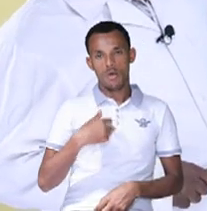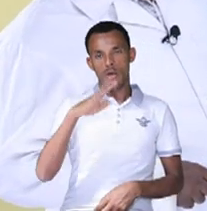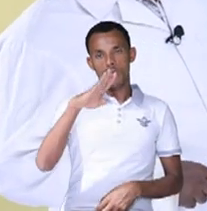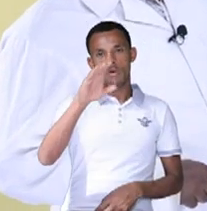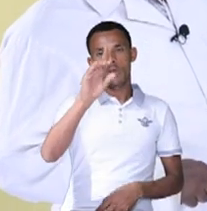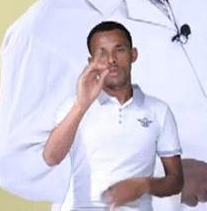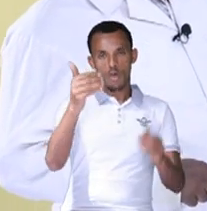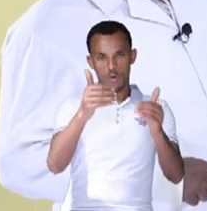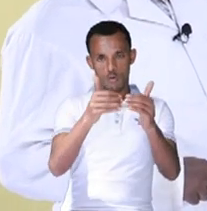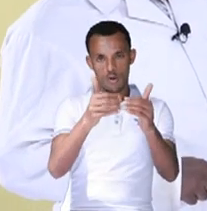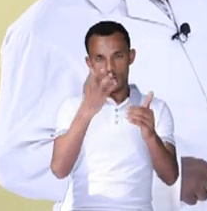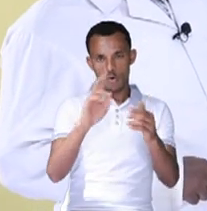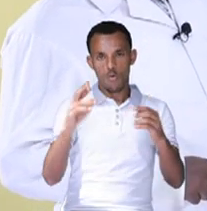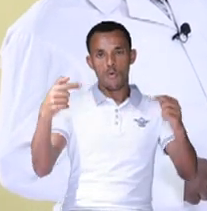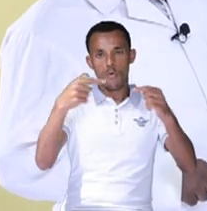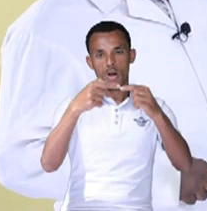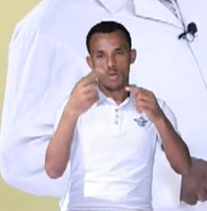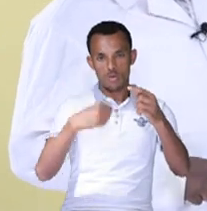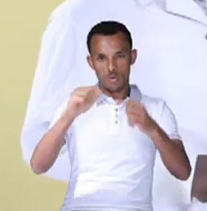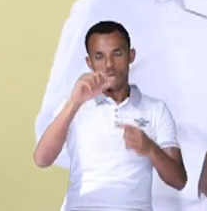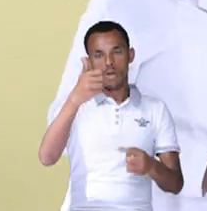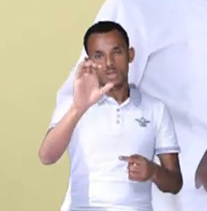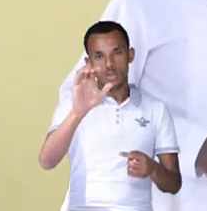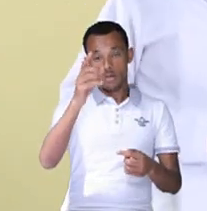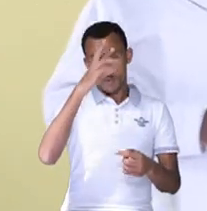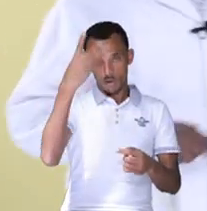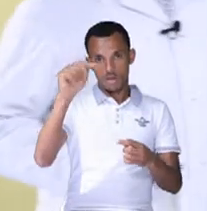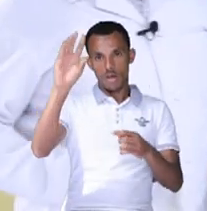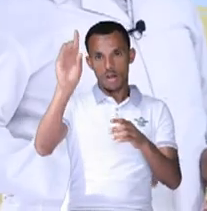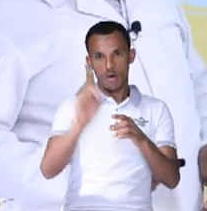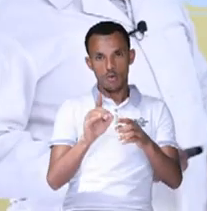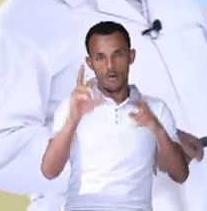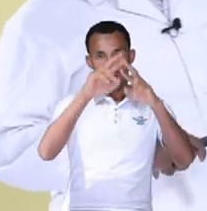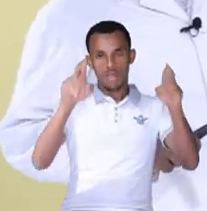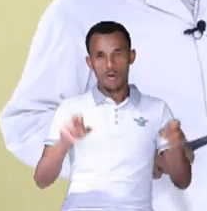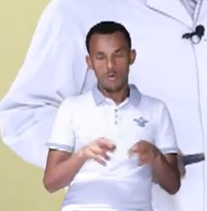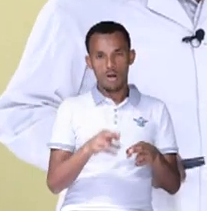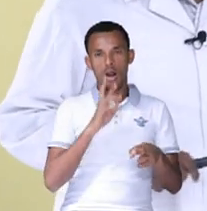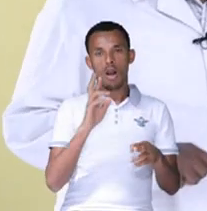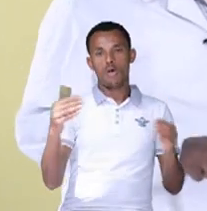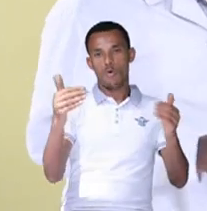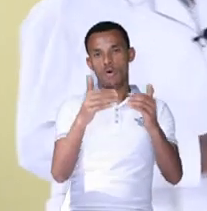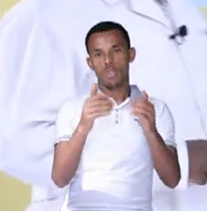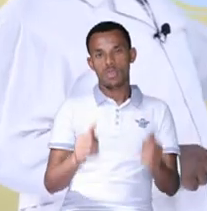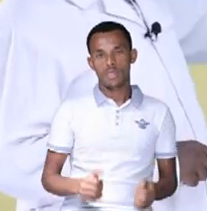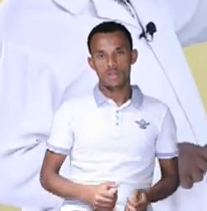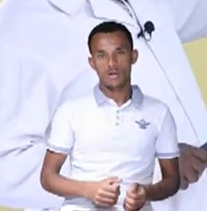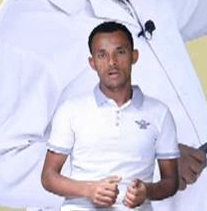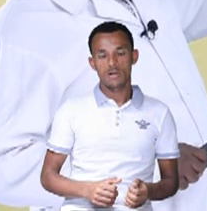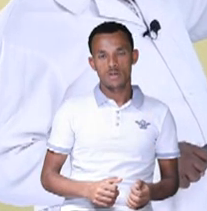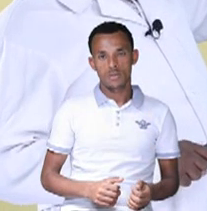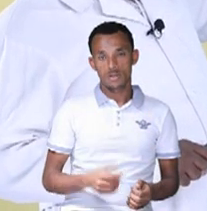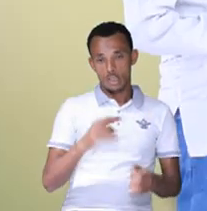BD equivalent or congruent to AC because the diagonal of rectangles are congruent. So